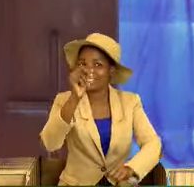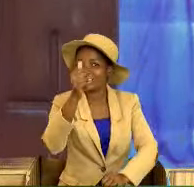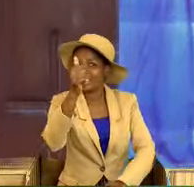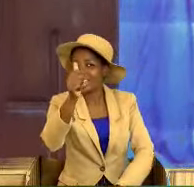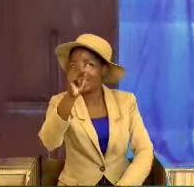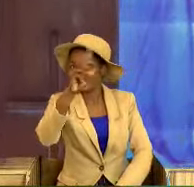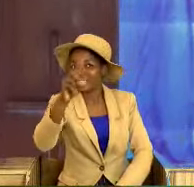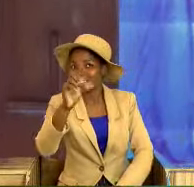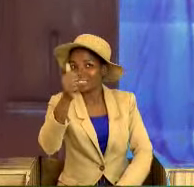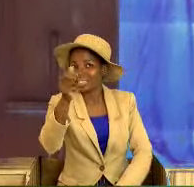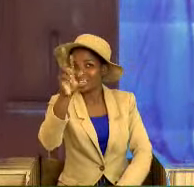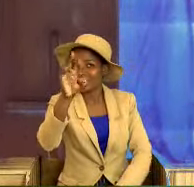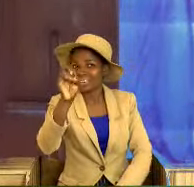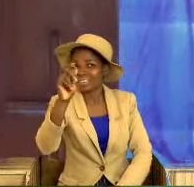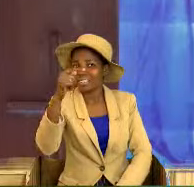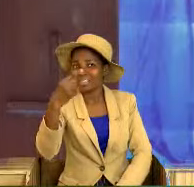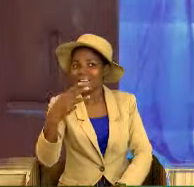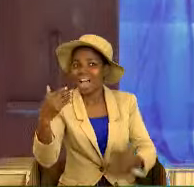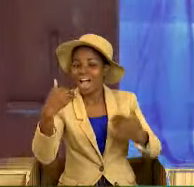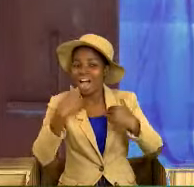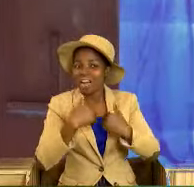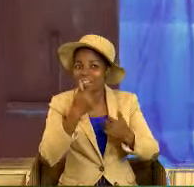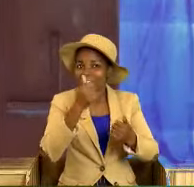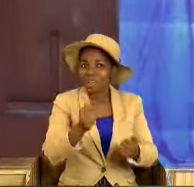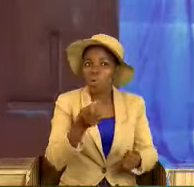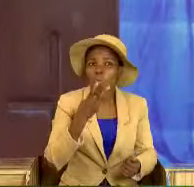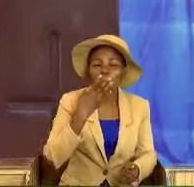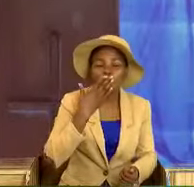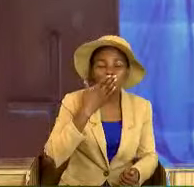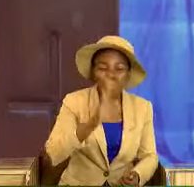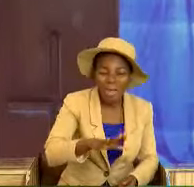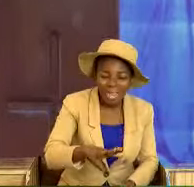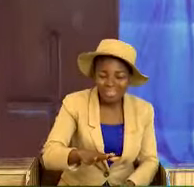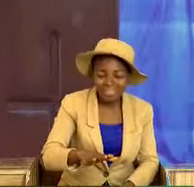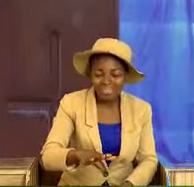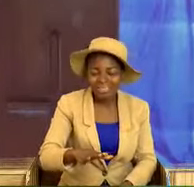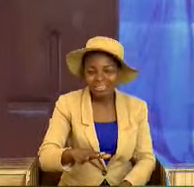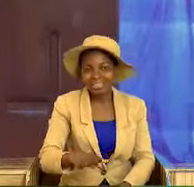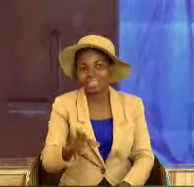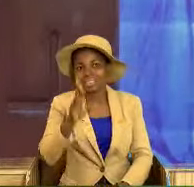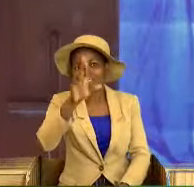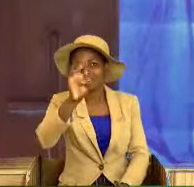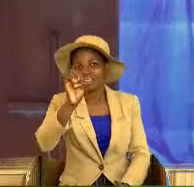reputation worst reputation in any town of Galilee nazare was a